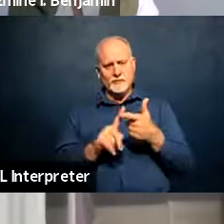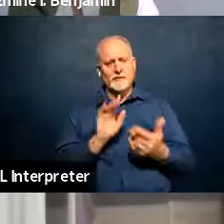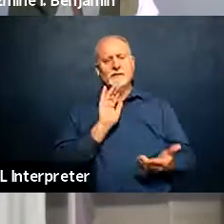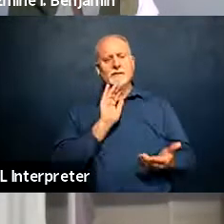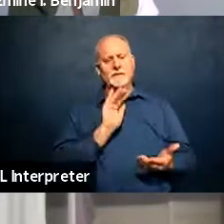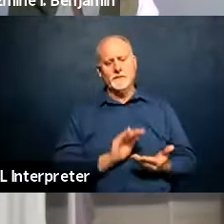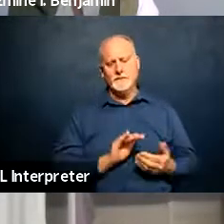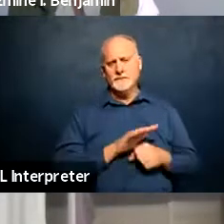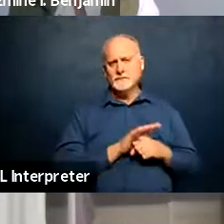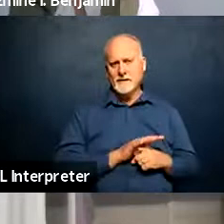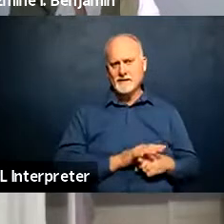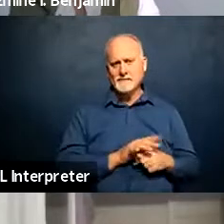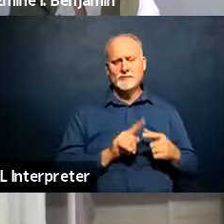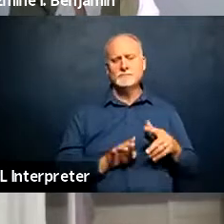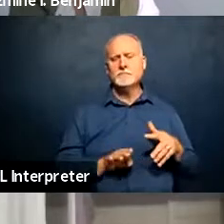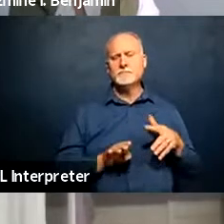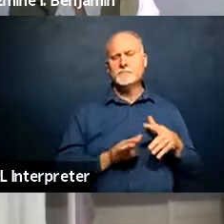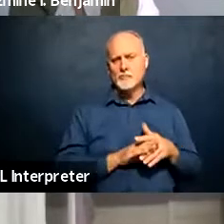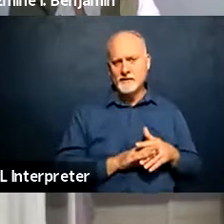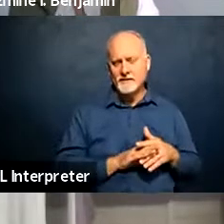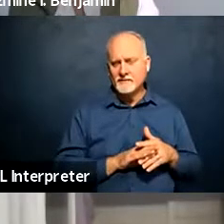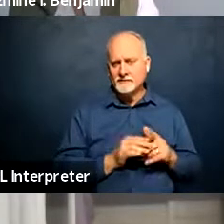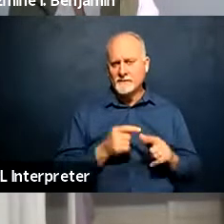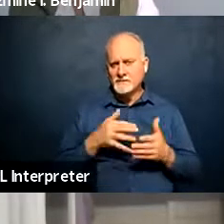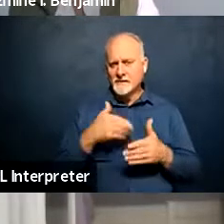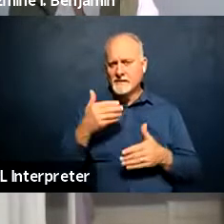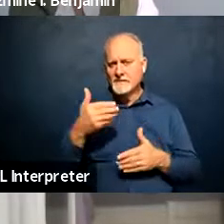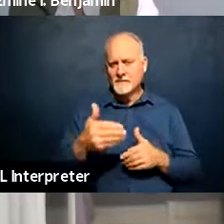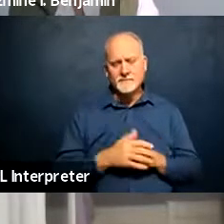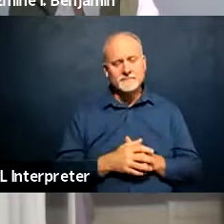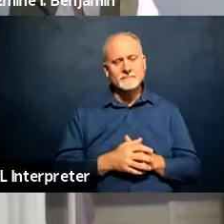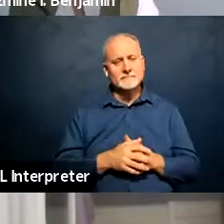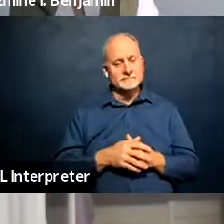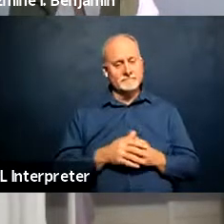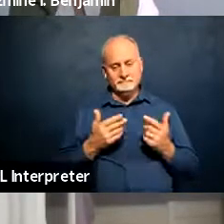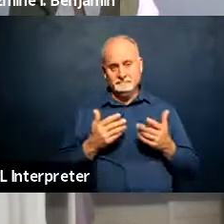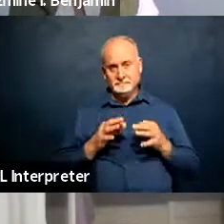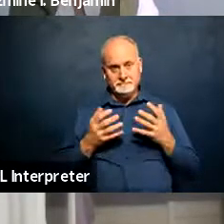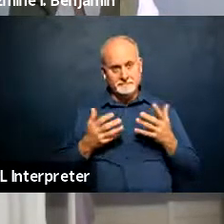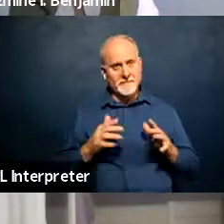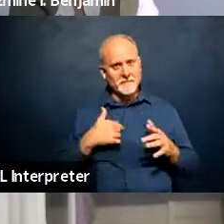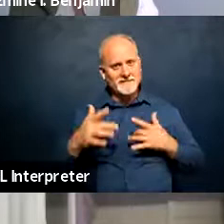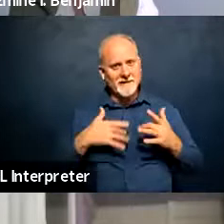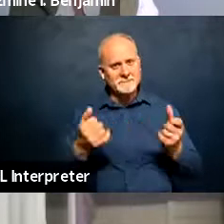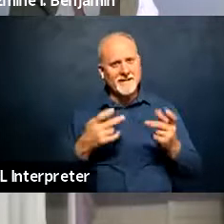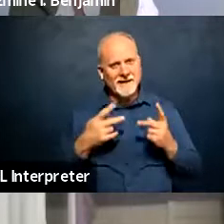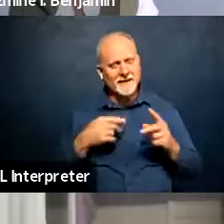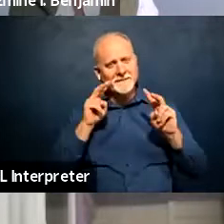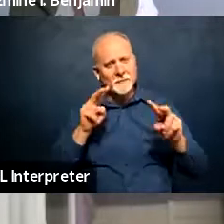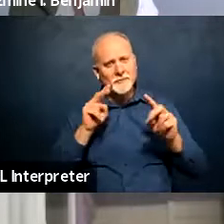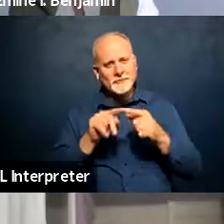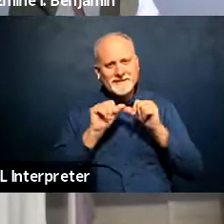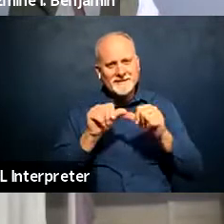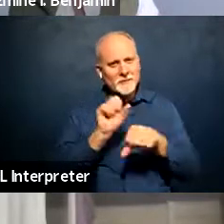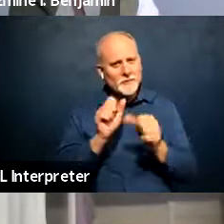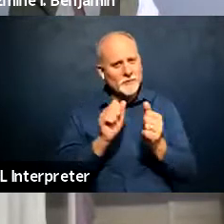and take breaks from the rigors of study. In closing, we are excited that you are back. I look forward to continue to